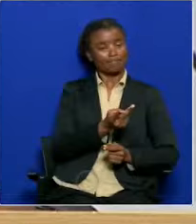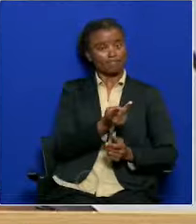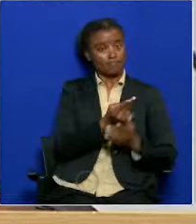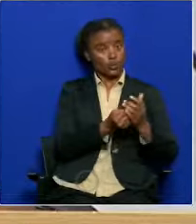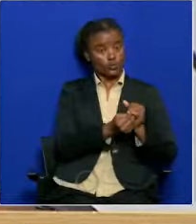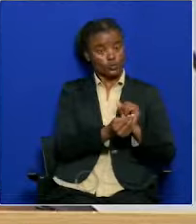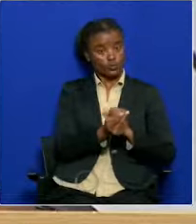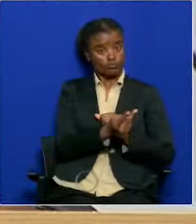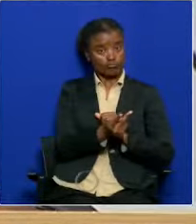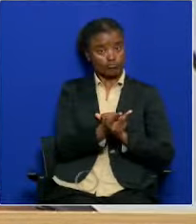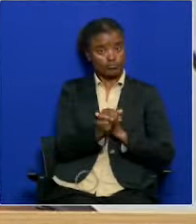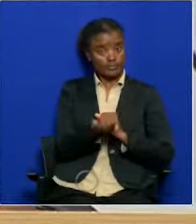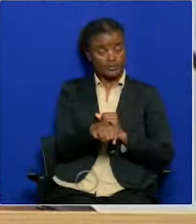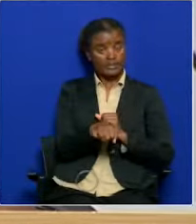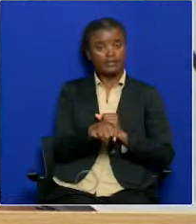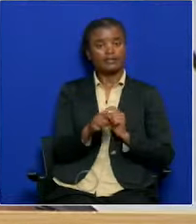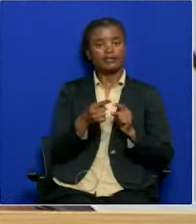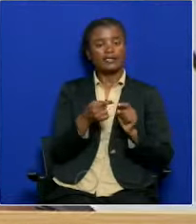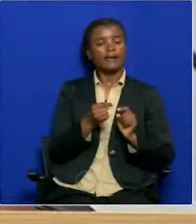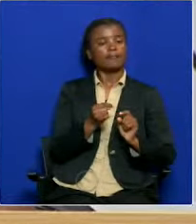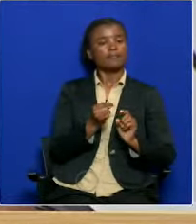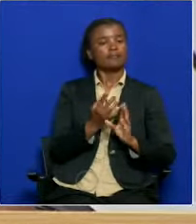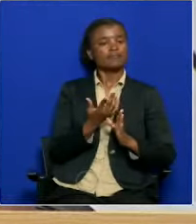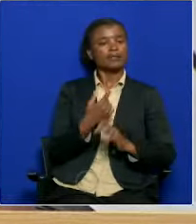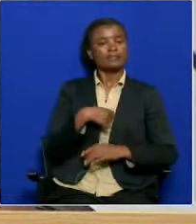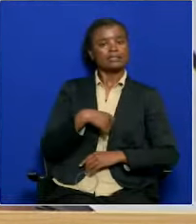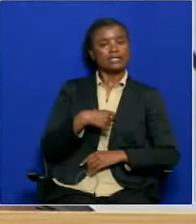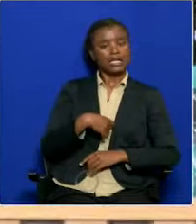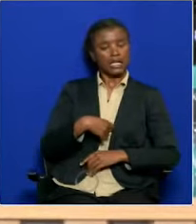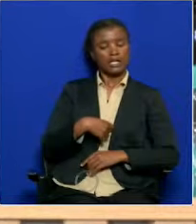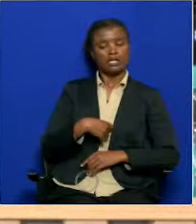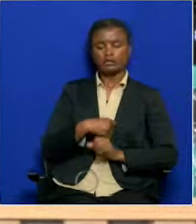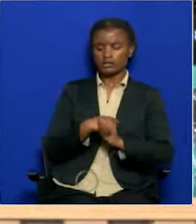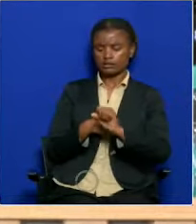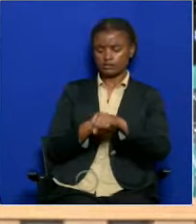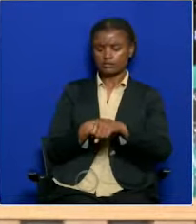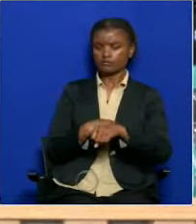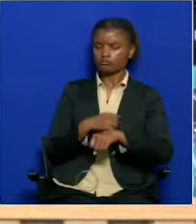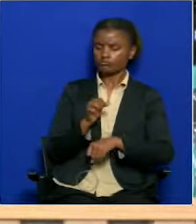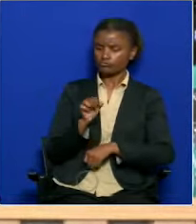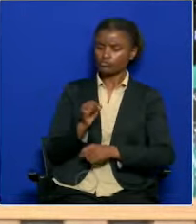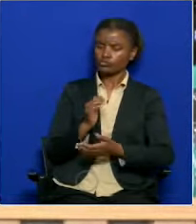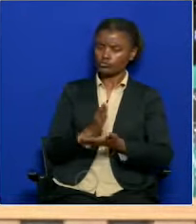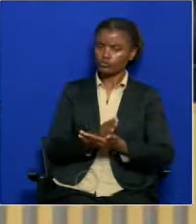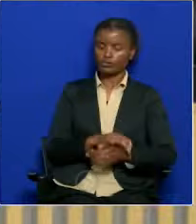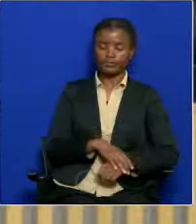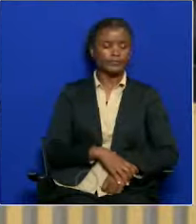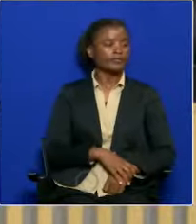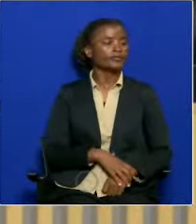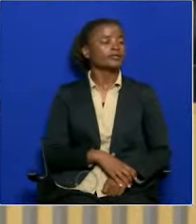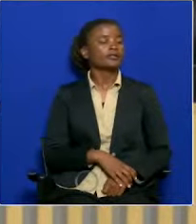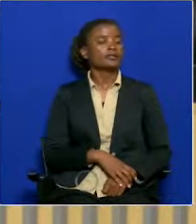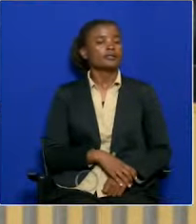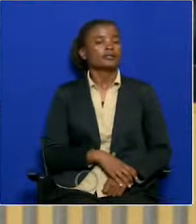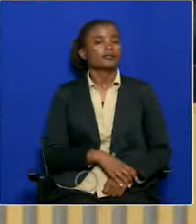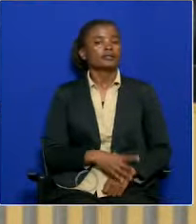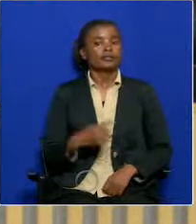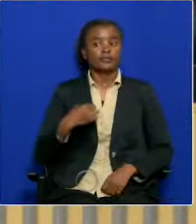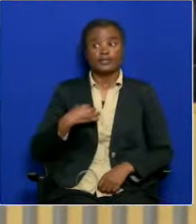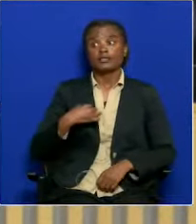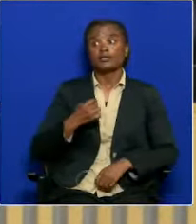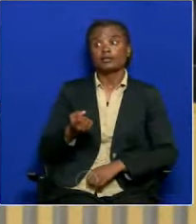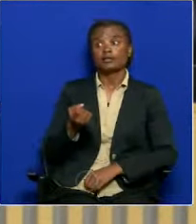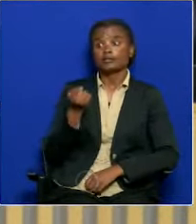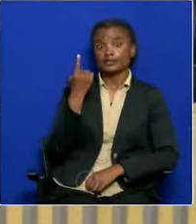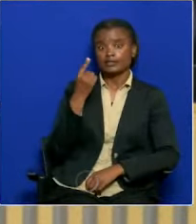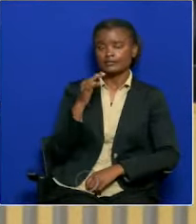that are personal in nature. Yes, of course. All right. I understand those to be favors, asking